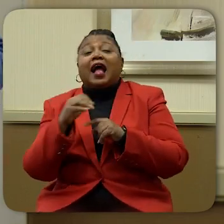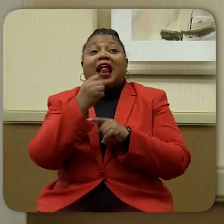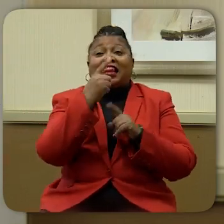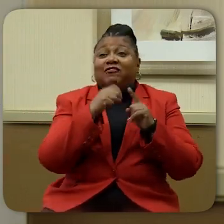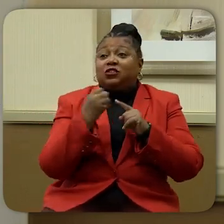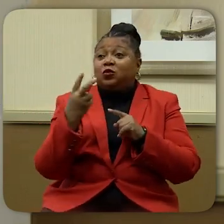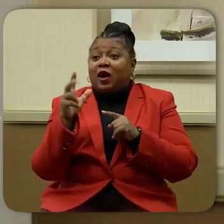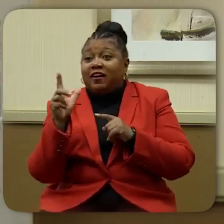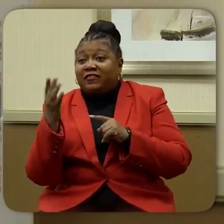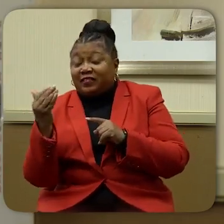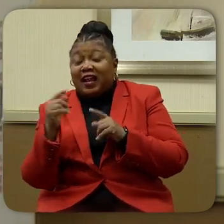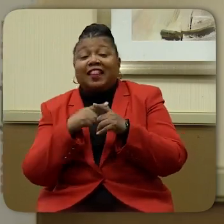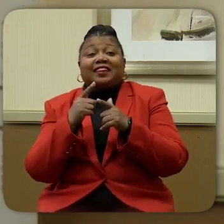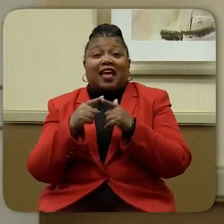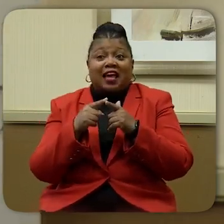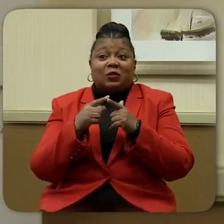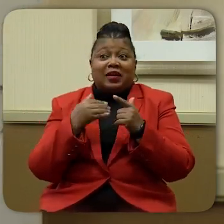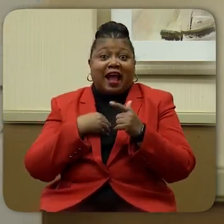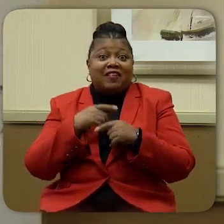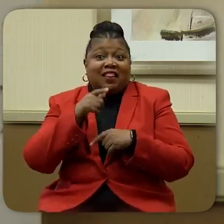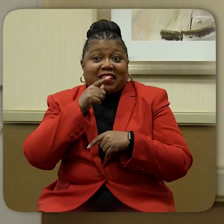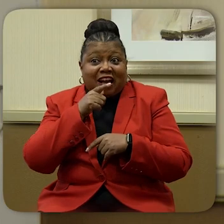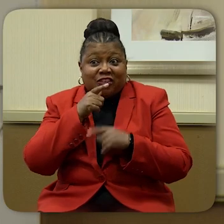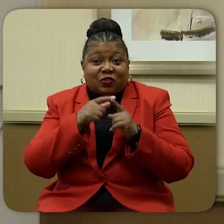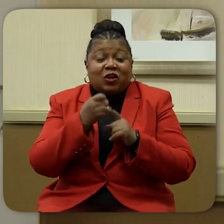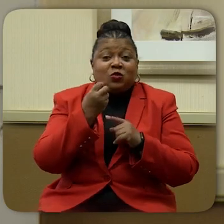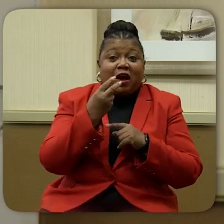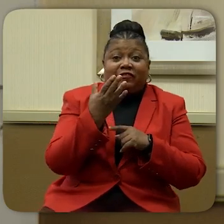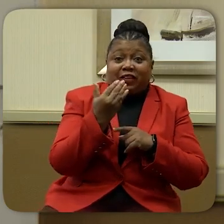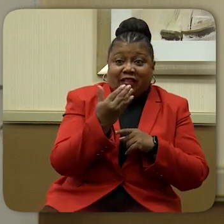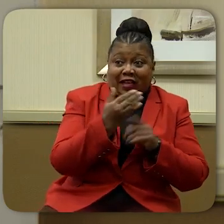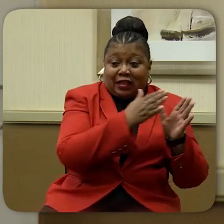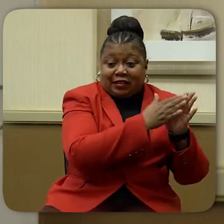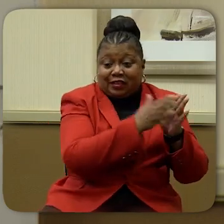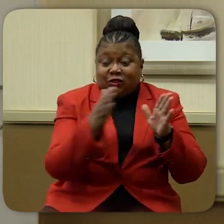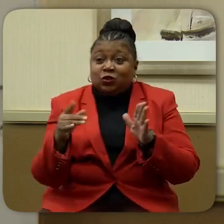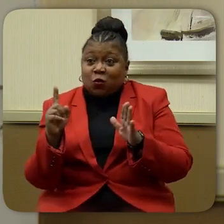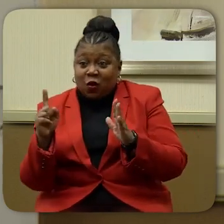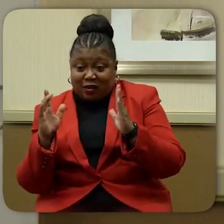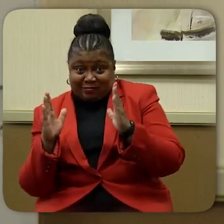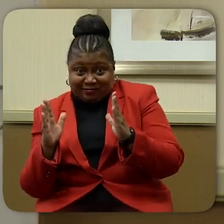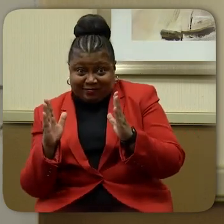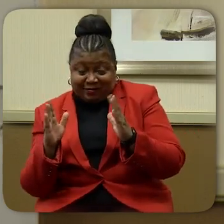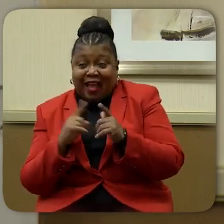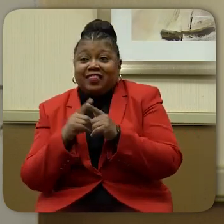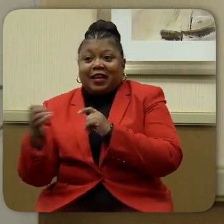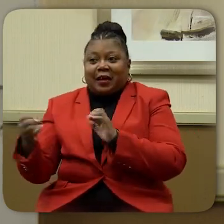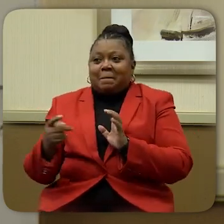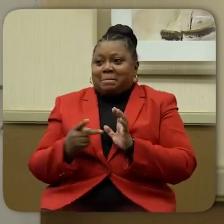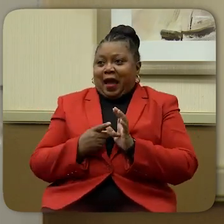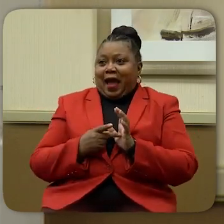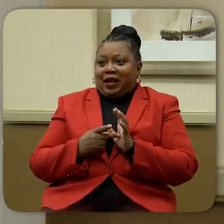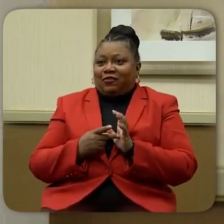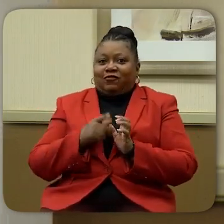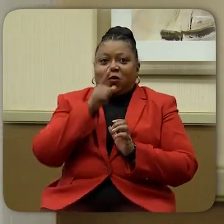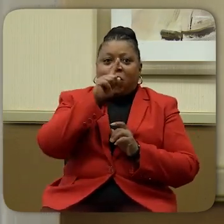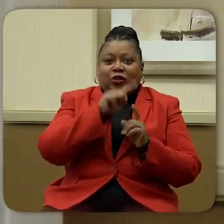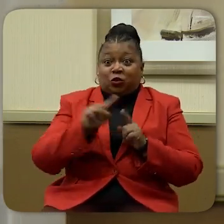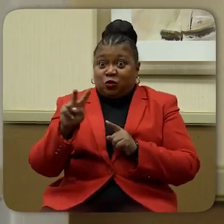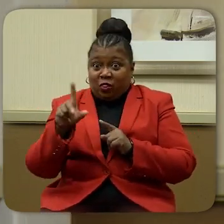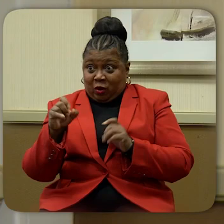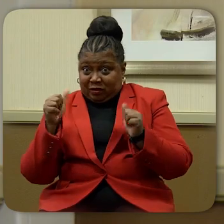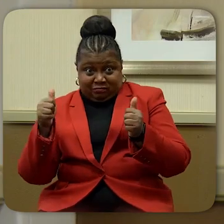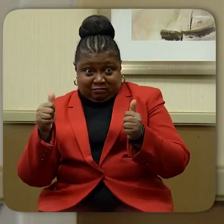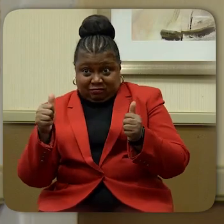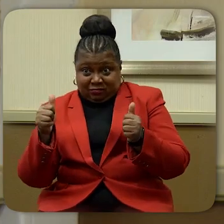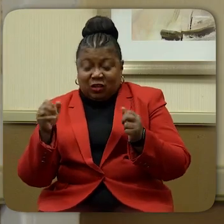11 to 12:15, then we'll have lunch from 12:15 to 1, and then come back from 1 to 2:30, if that